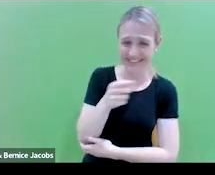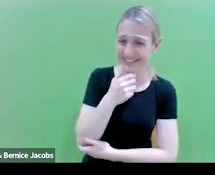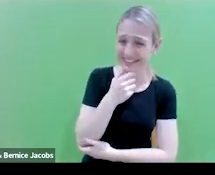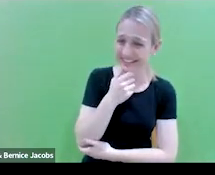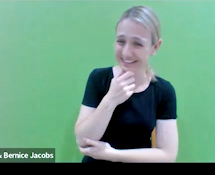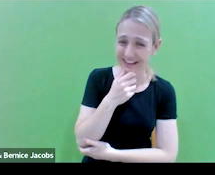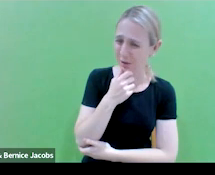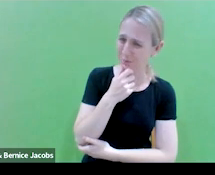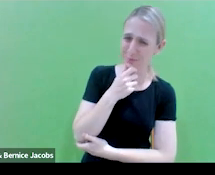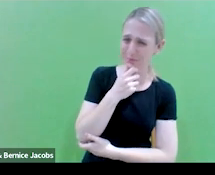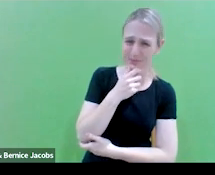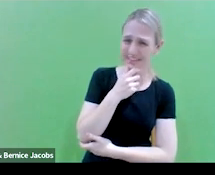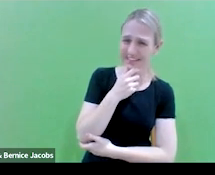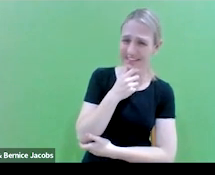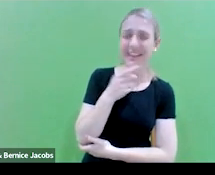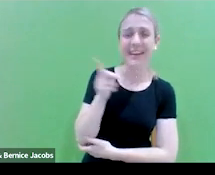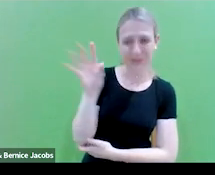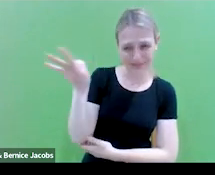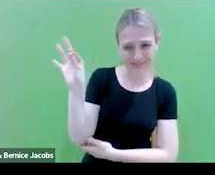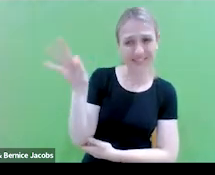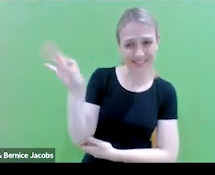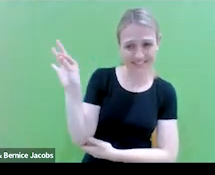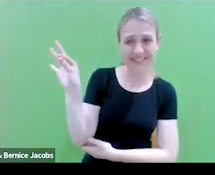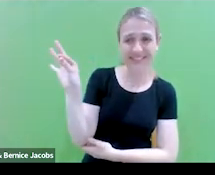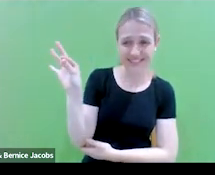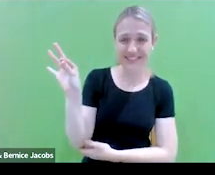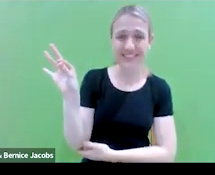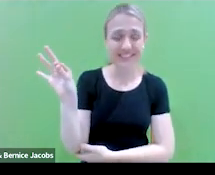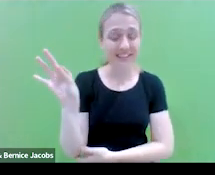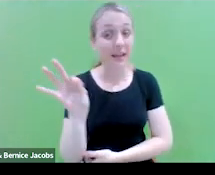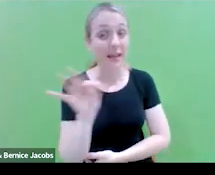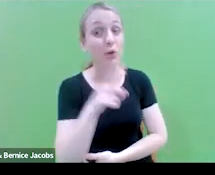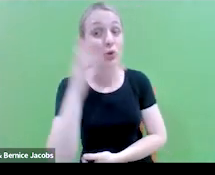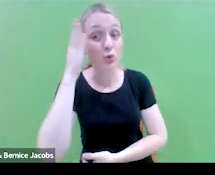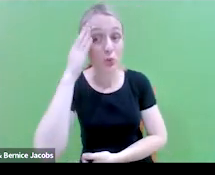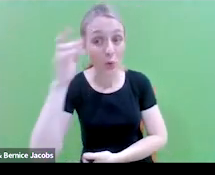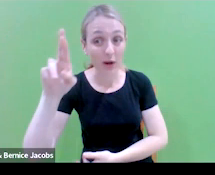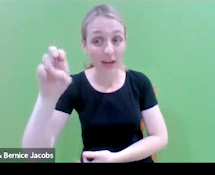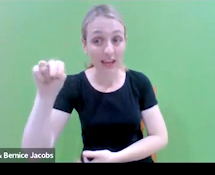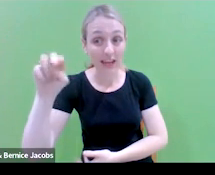Yes, absolutely. But